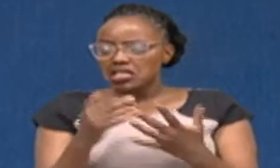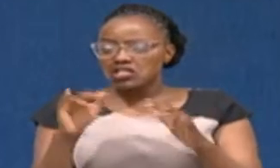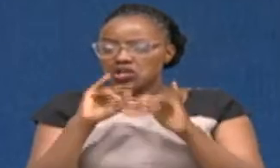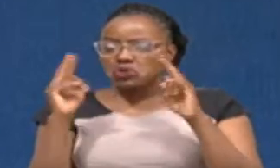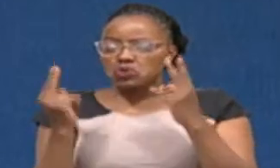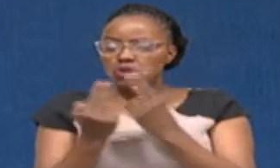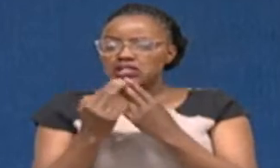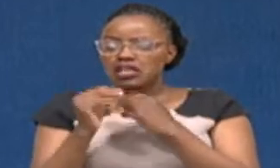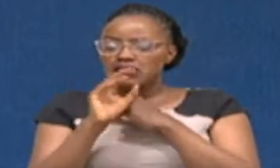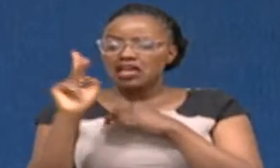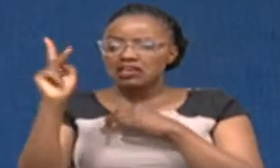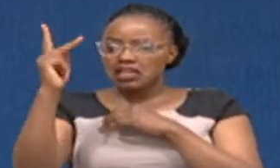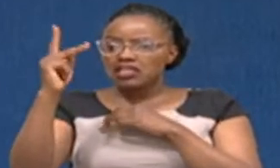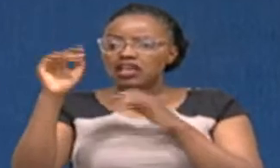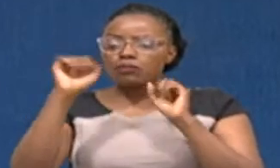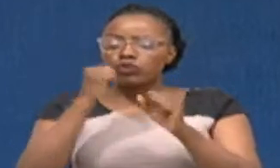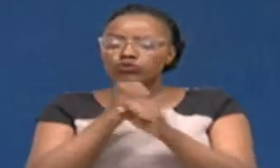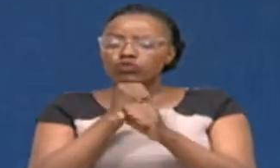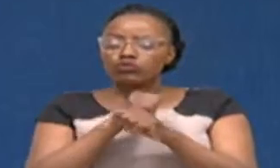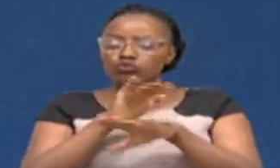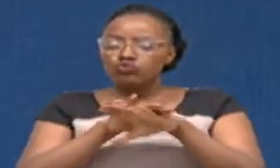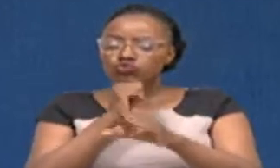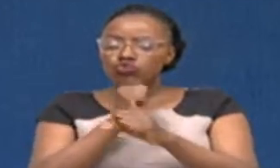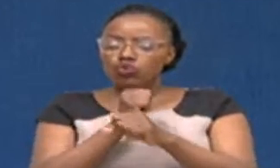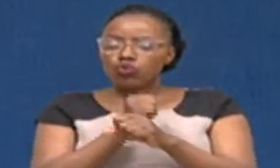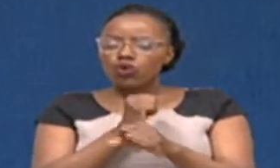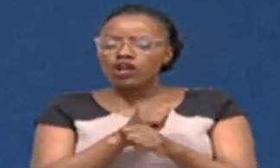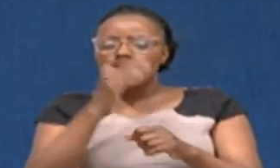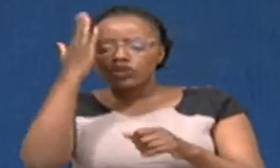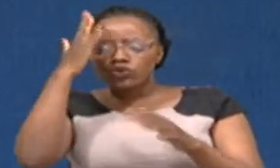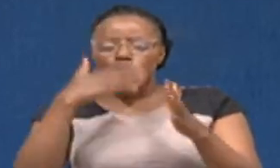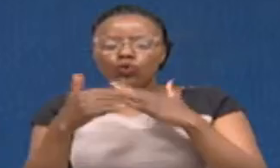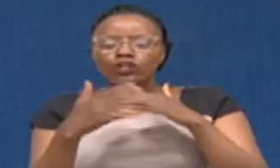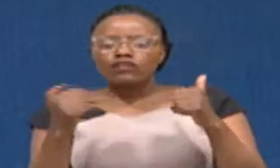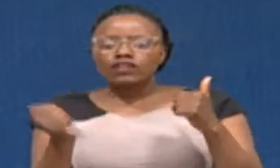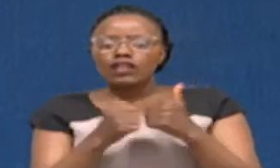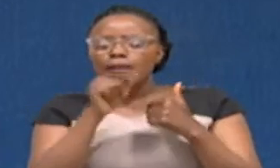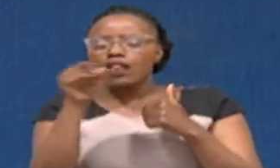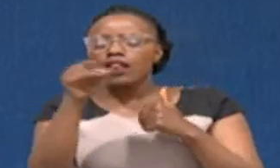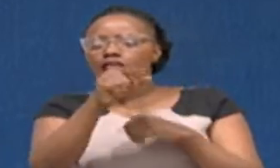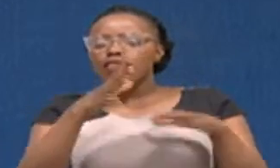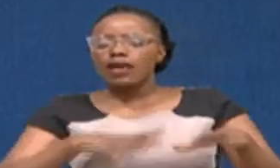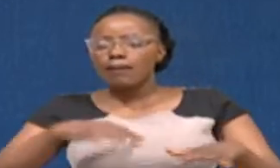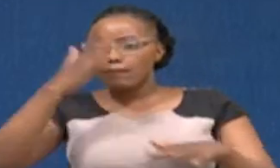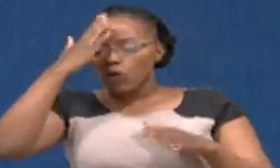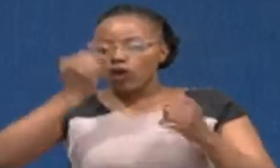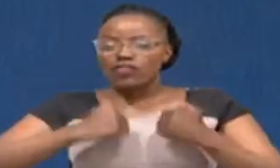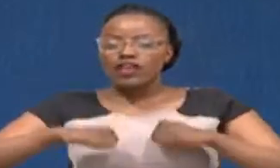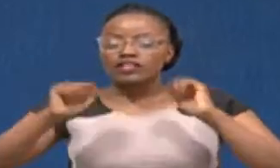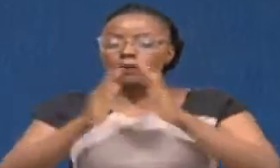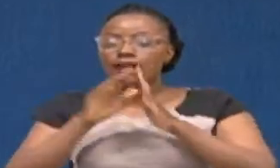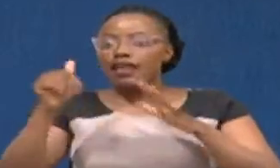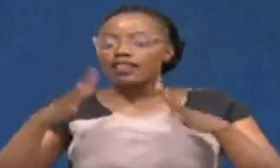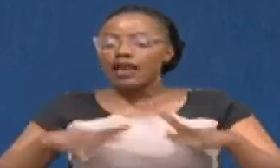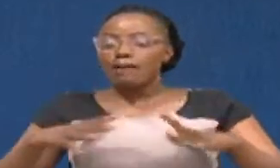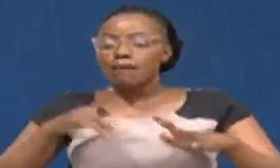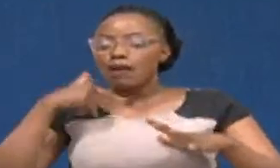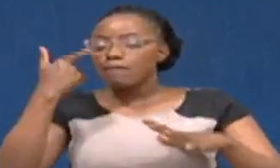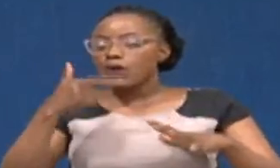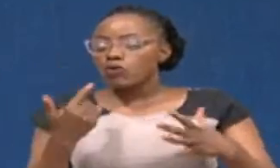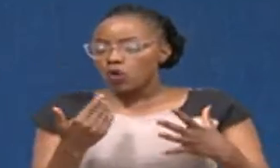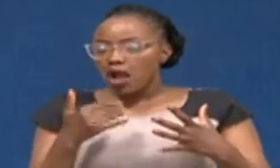we had a very able intelligence unit in this country that can be able to do a very good job in finding out what's happening on the ground, so that the chairman and the others who are